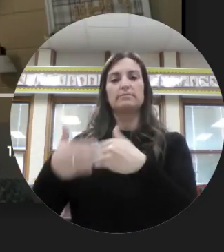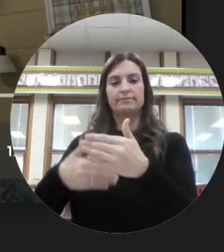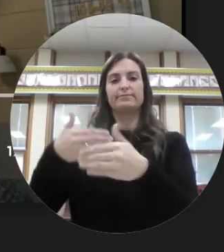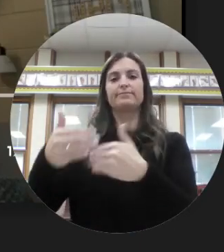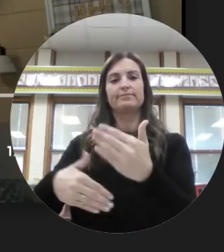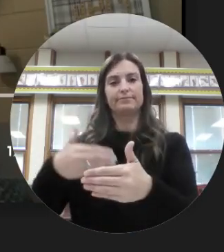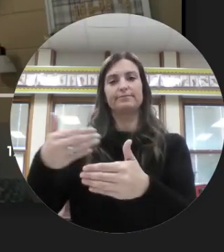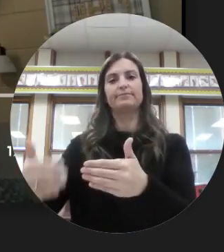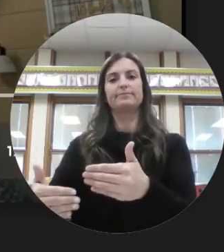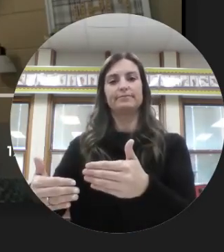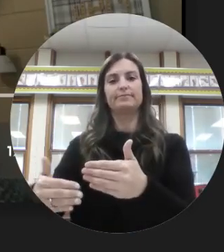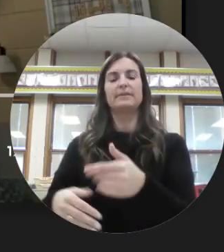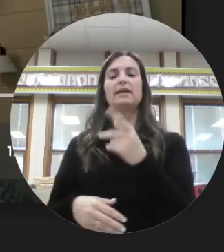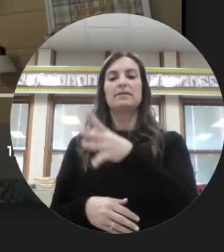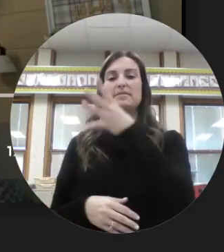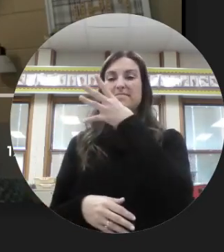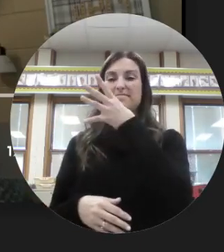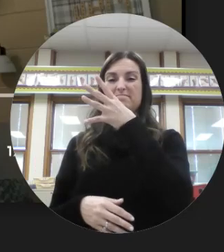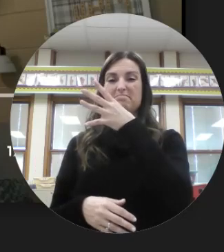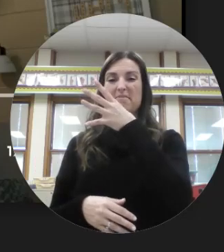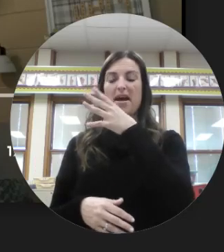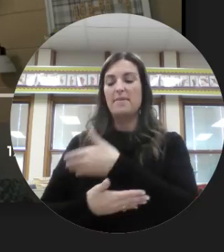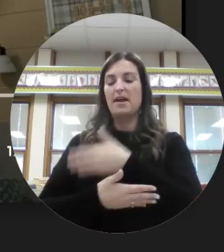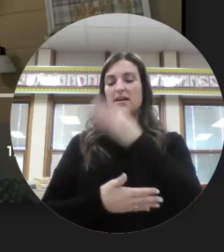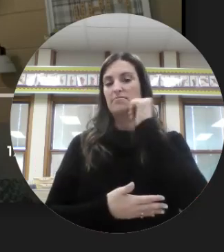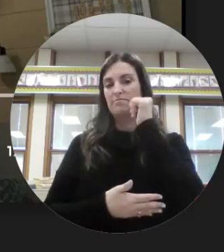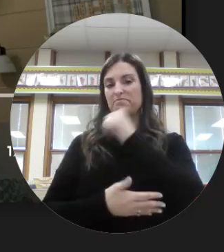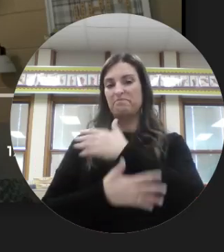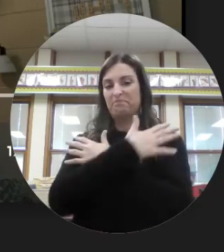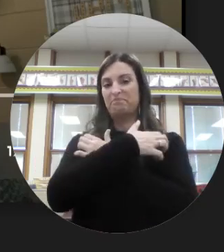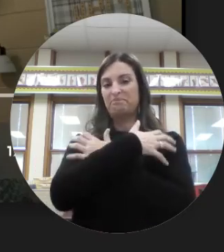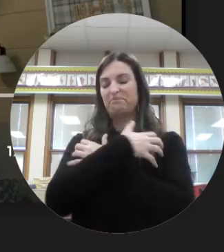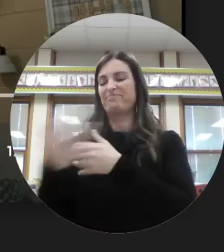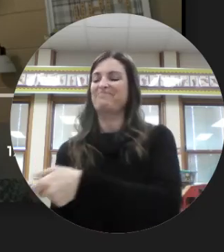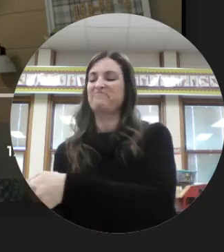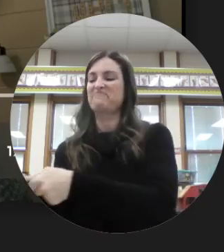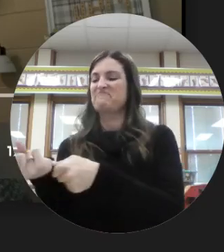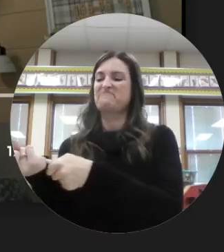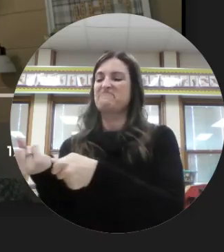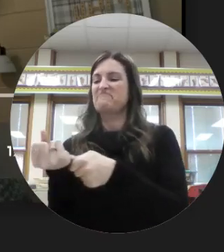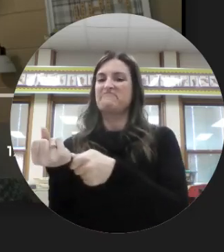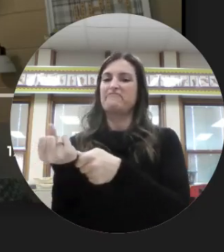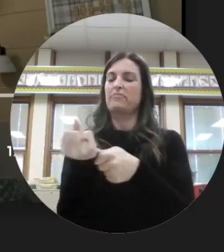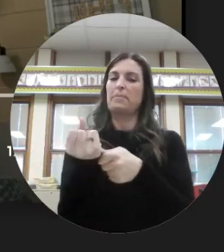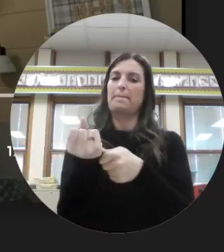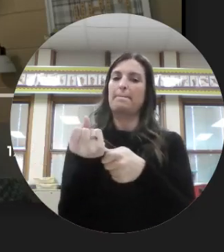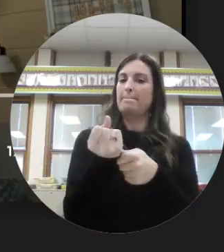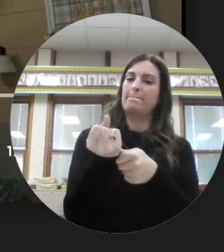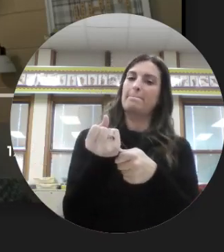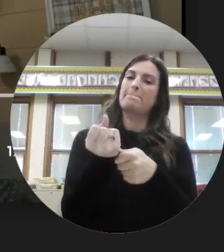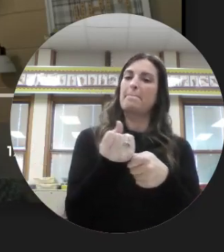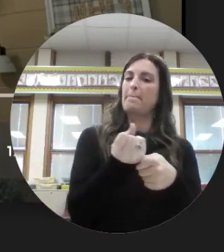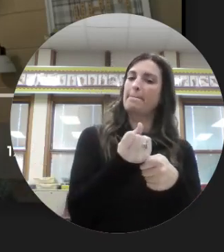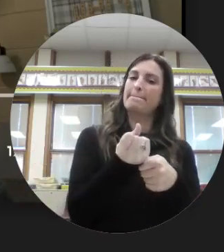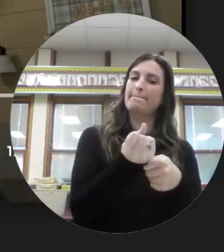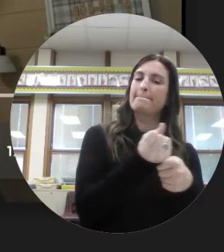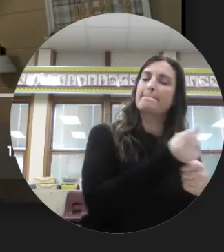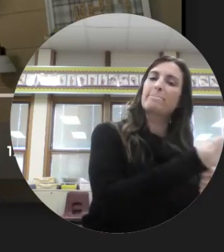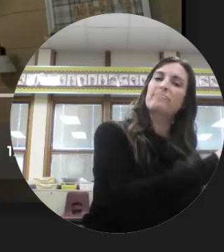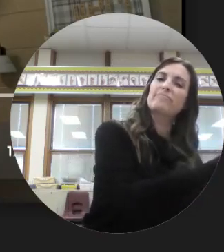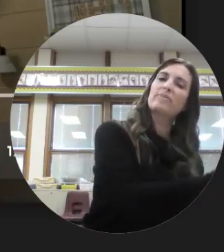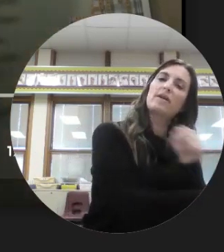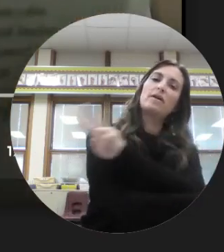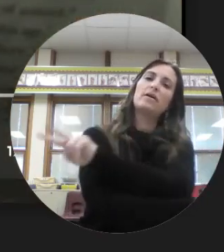Mother Bear and Nettle kept pulling on Roz's legs, and more of the robot slowly came into view, with a furry golden head finally